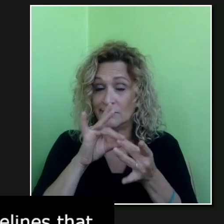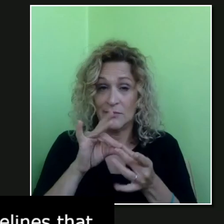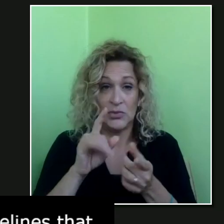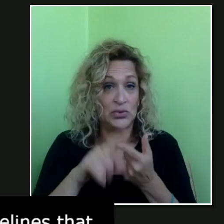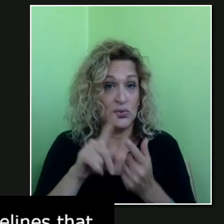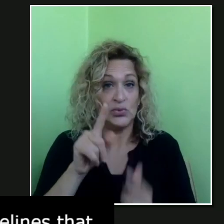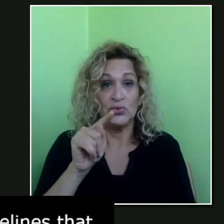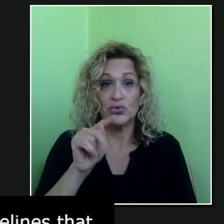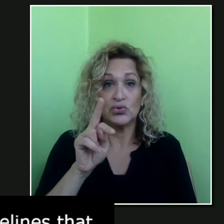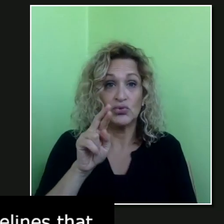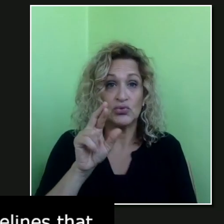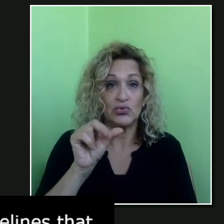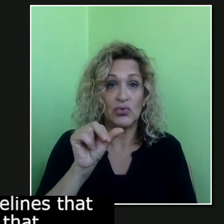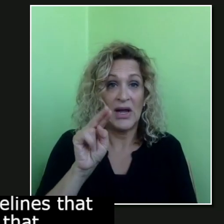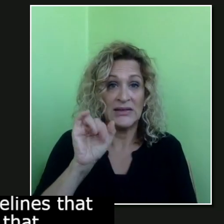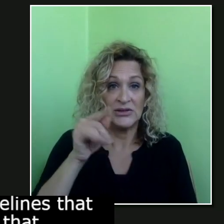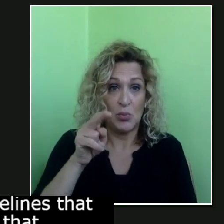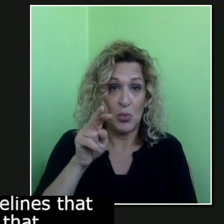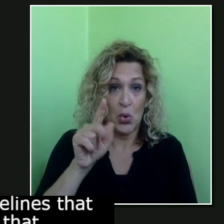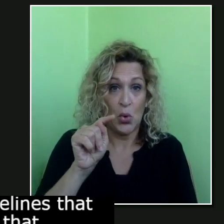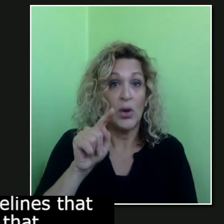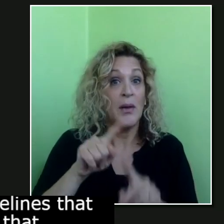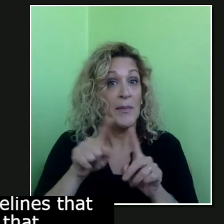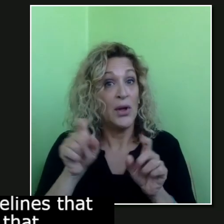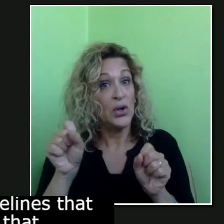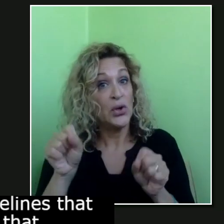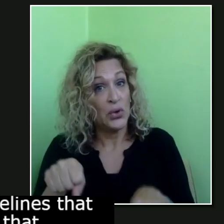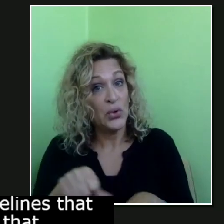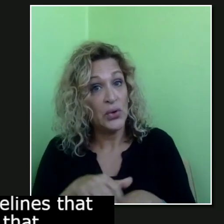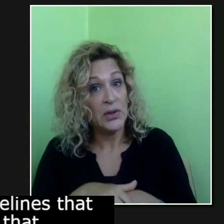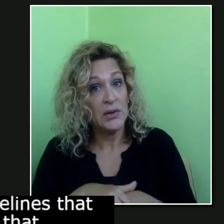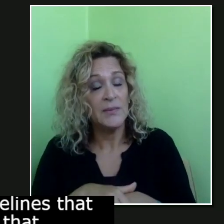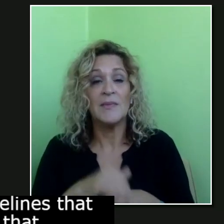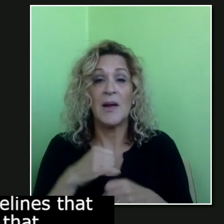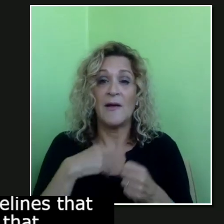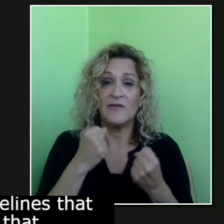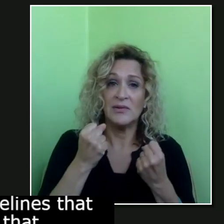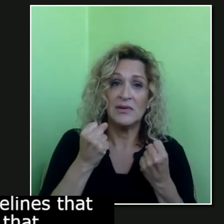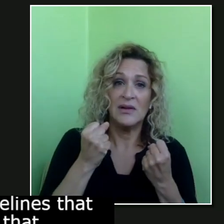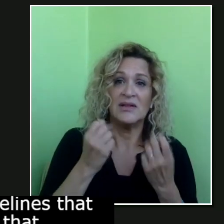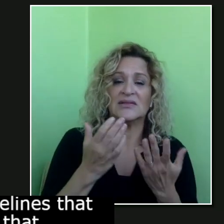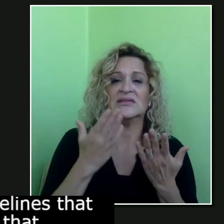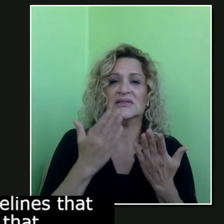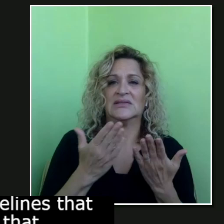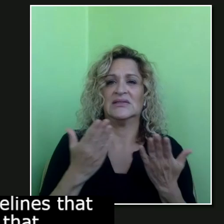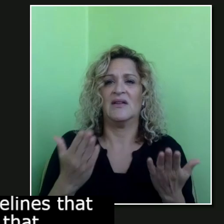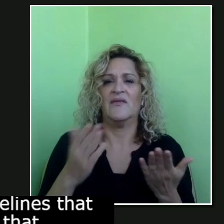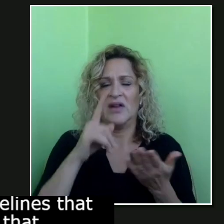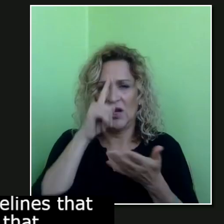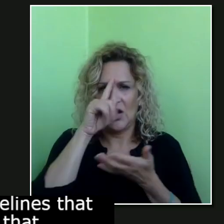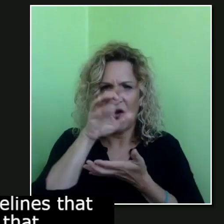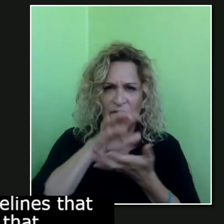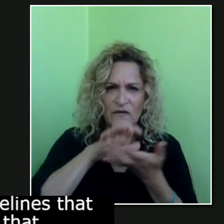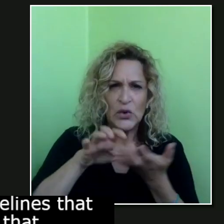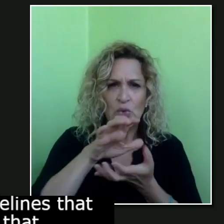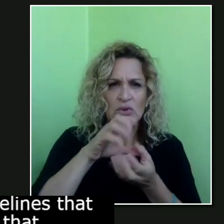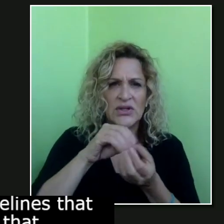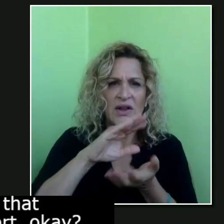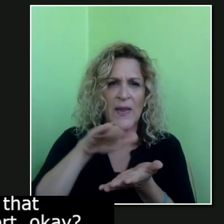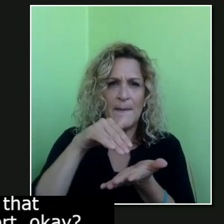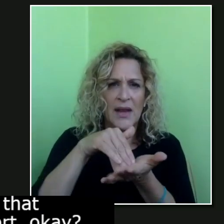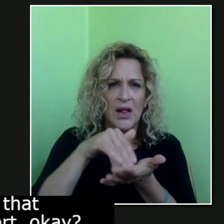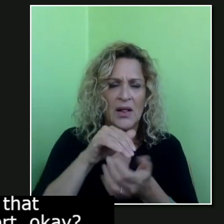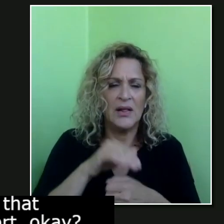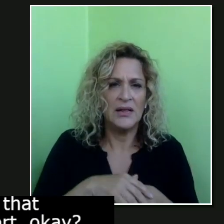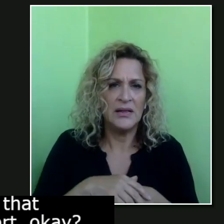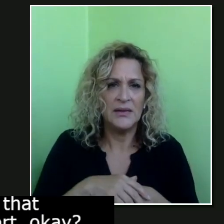transport, okay? And there's this whole kind of stuff, whole kind of confusion in the middle. And as